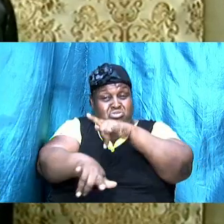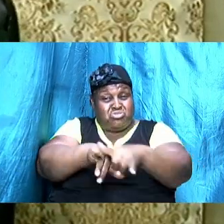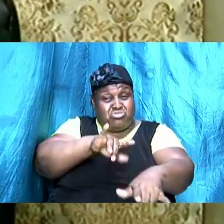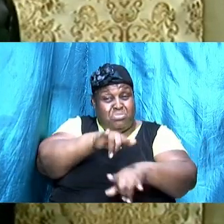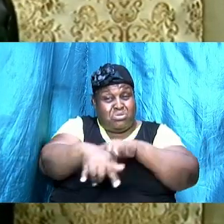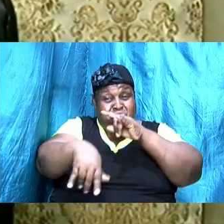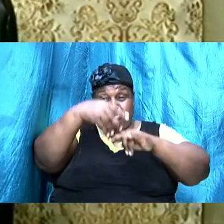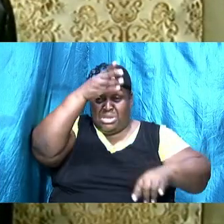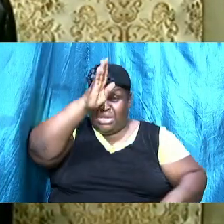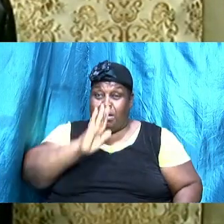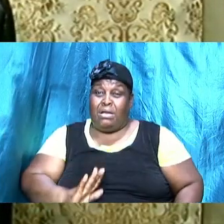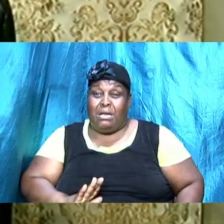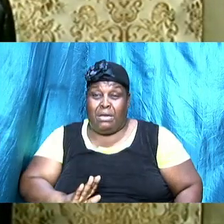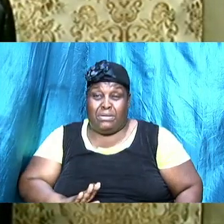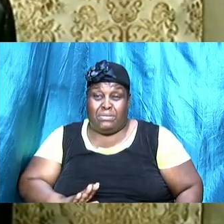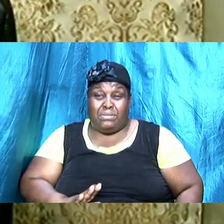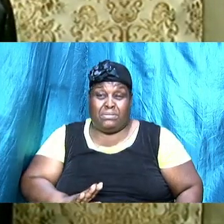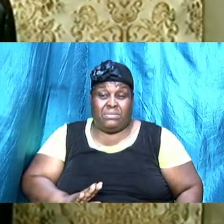Many of us